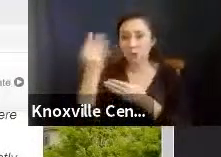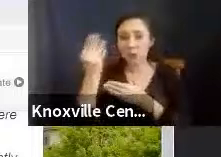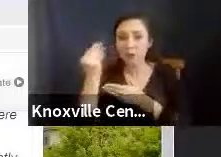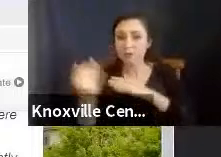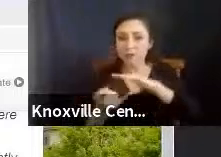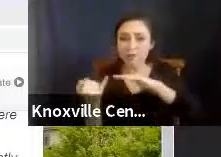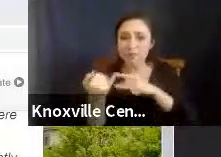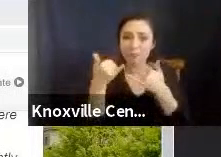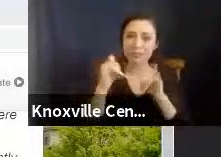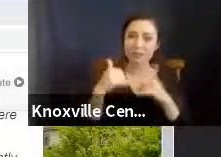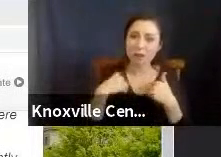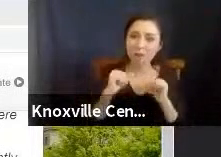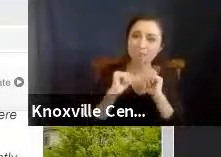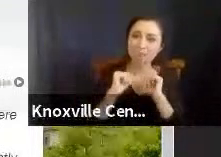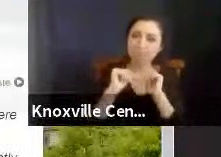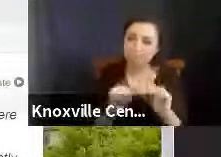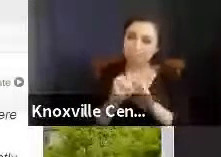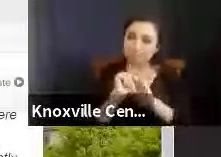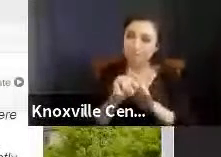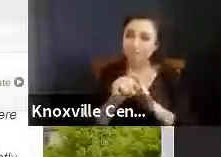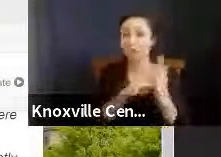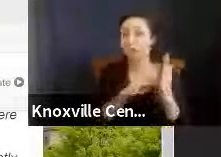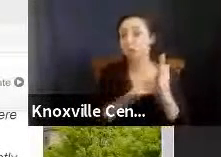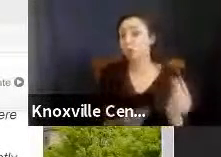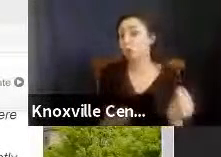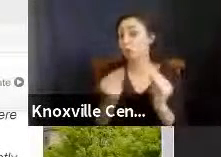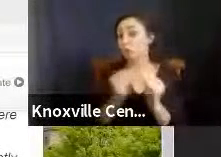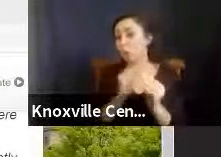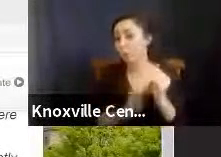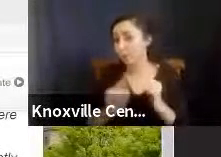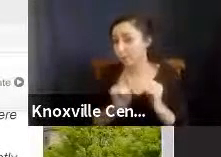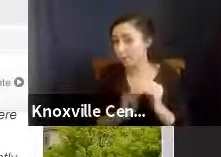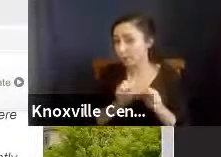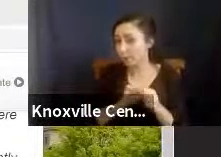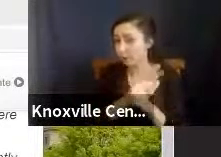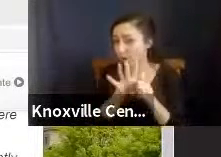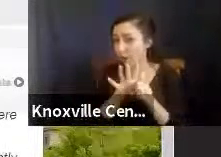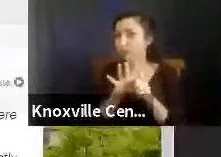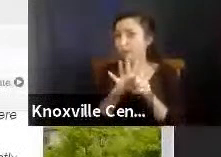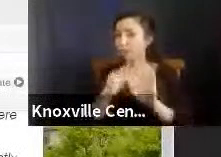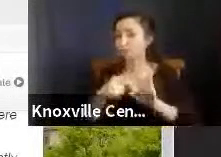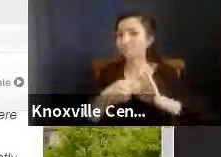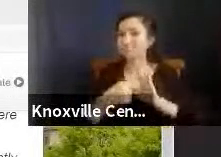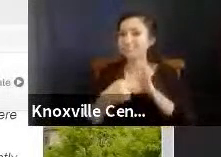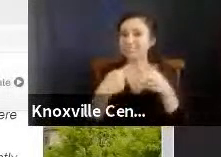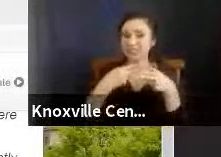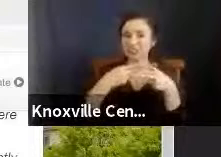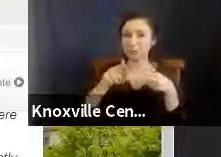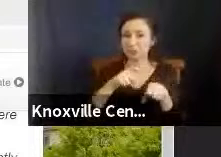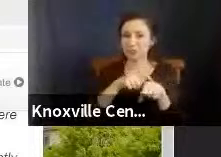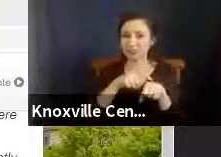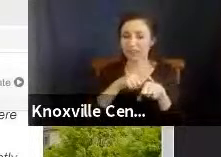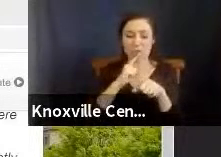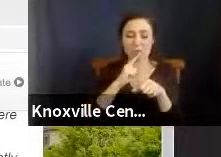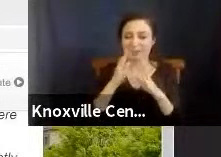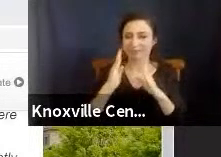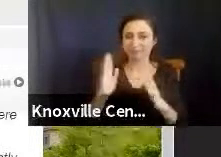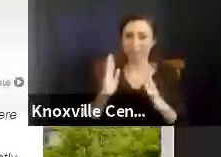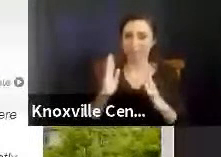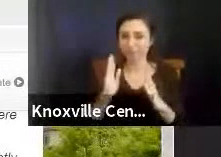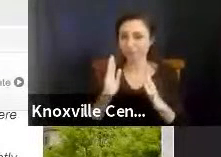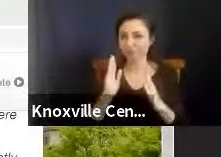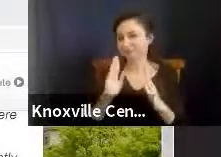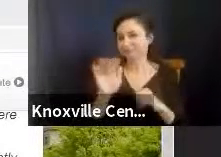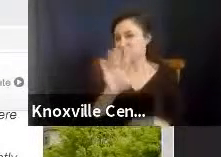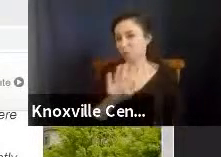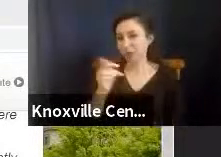we've learned more about COVID, it's apparent that really that's a shorter time frame, and it's more of a 10-day period when